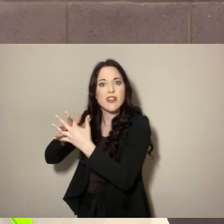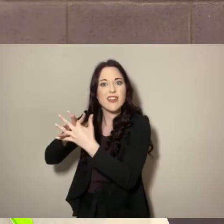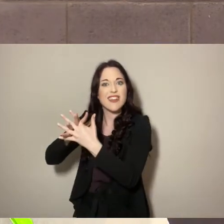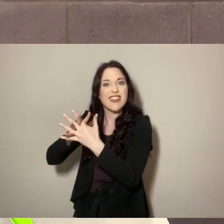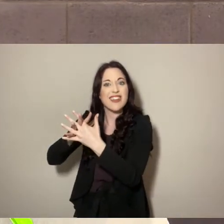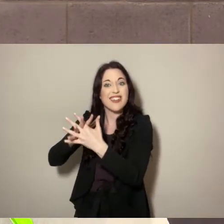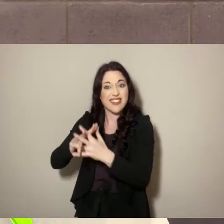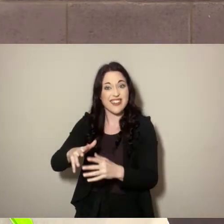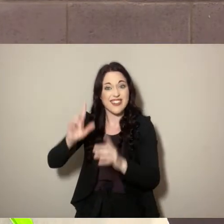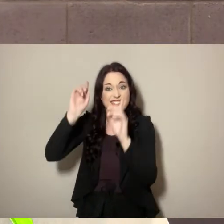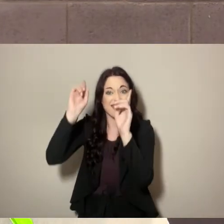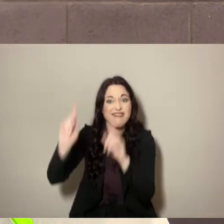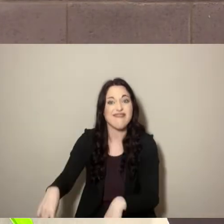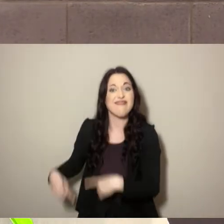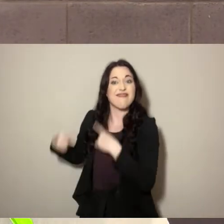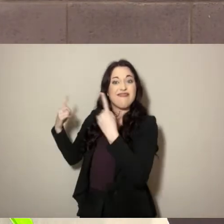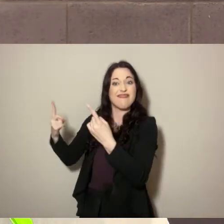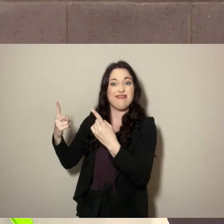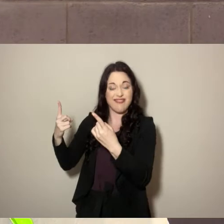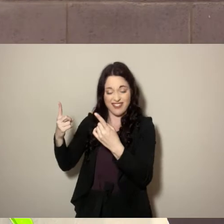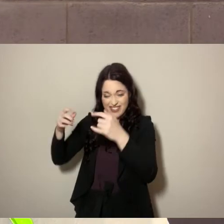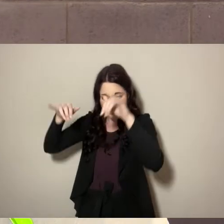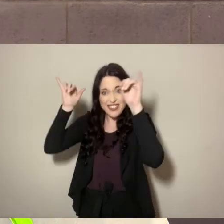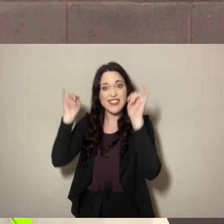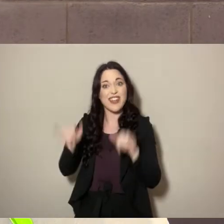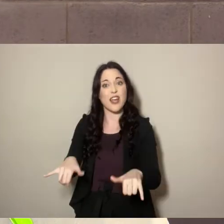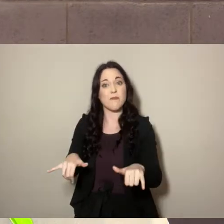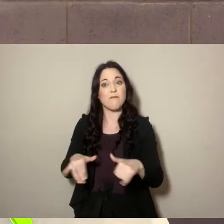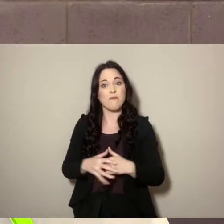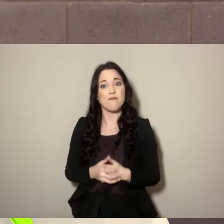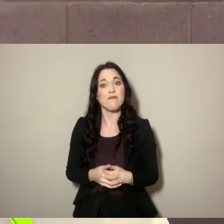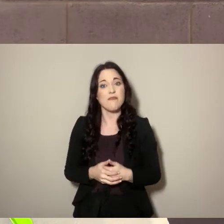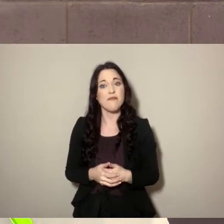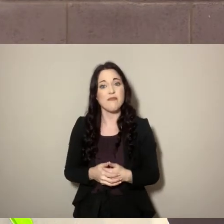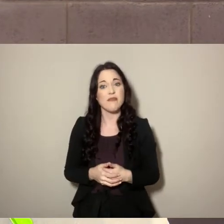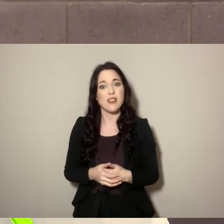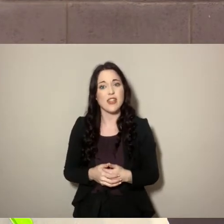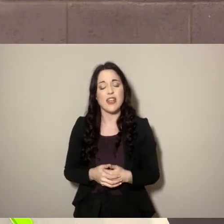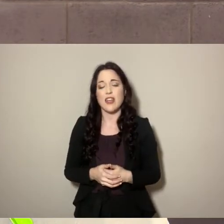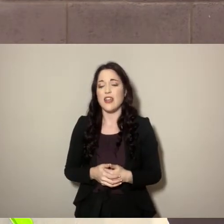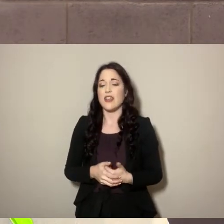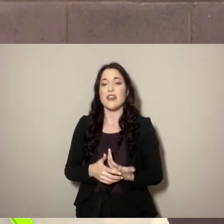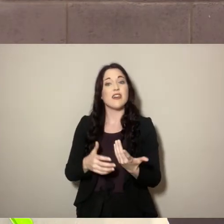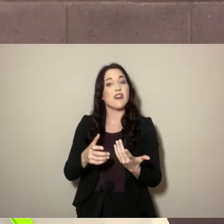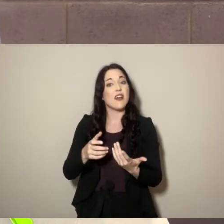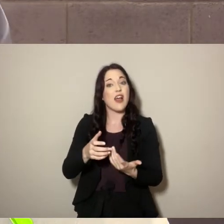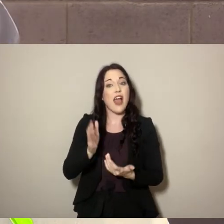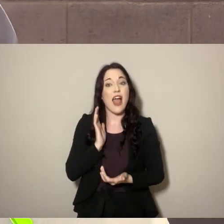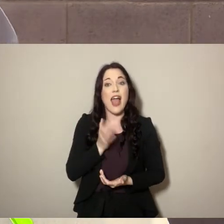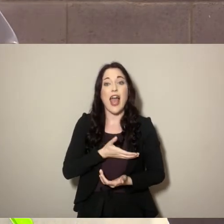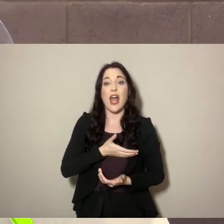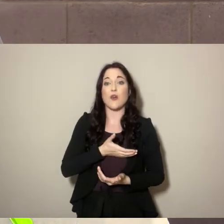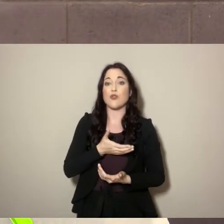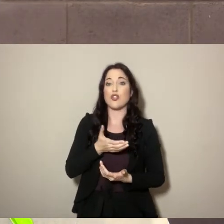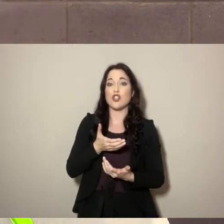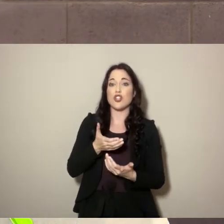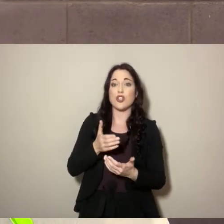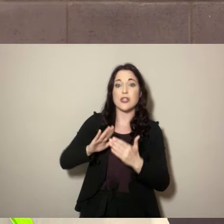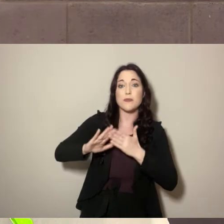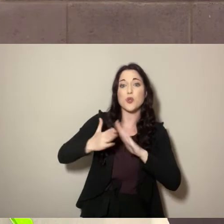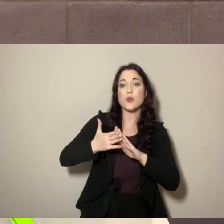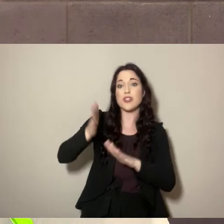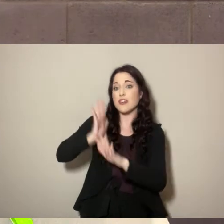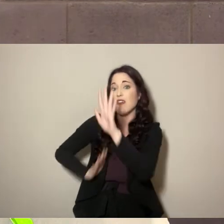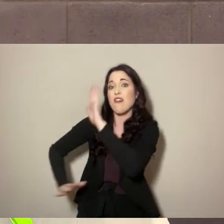today as well. To draw on beloved community, our ancestors before us, and the community